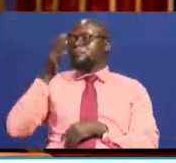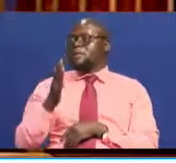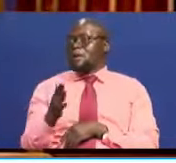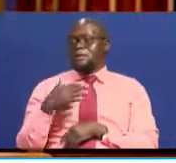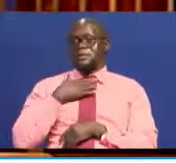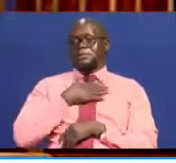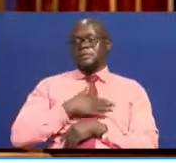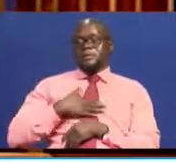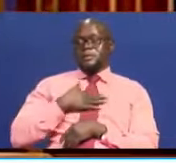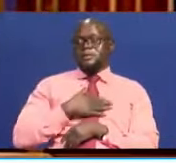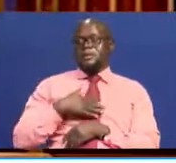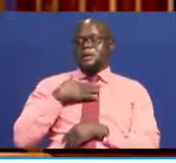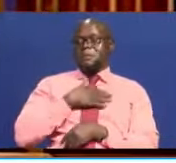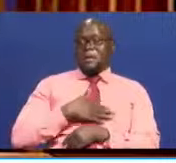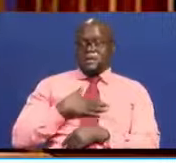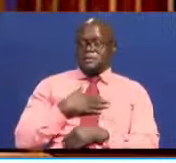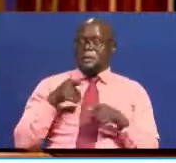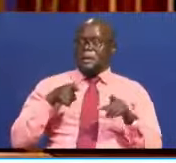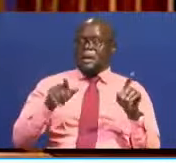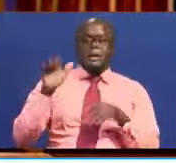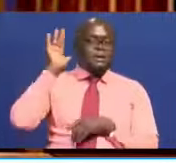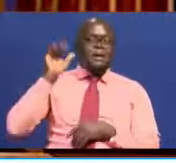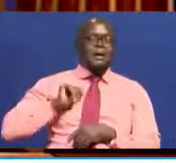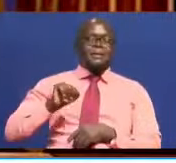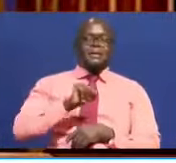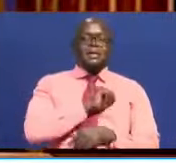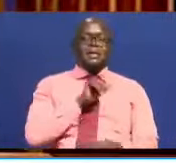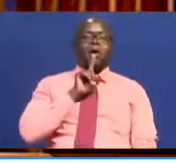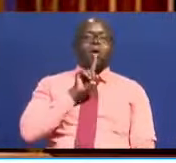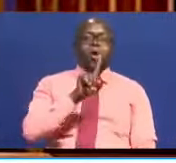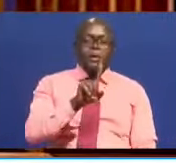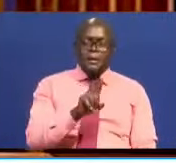Mr. Speaker, please. Let's hear the senator.